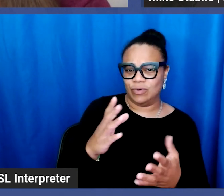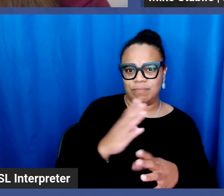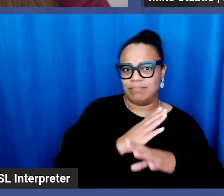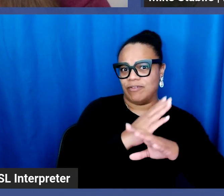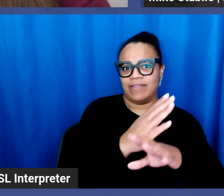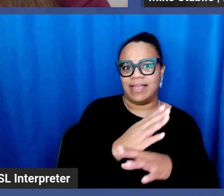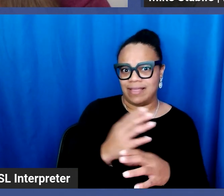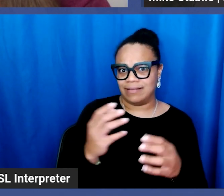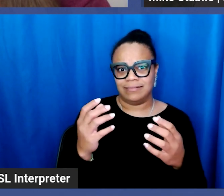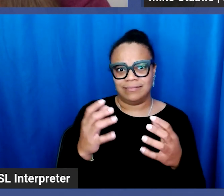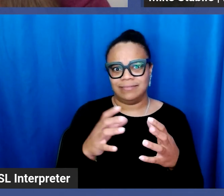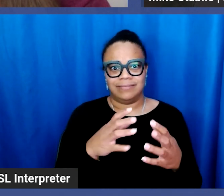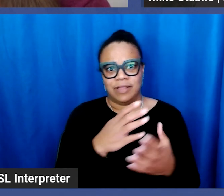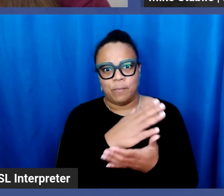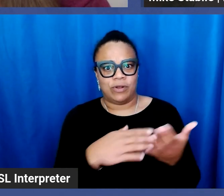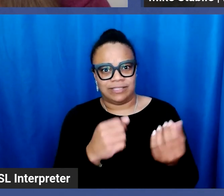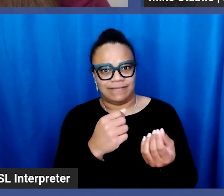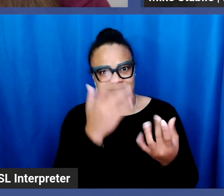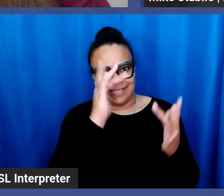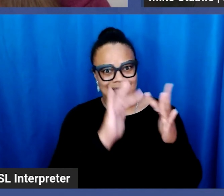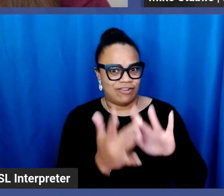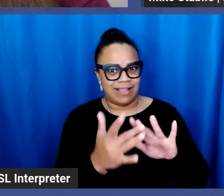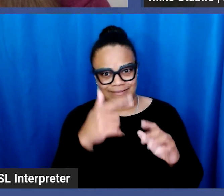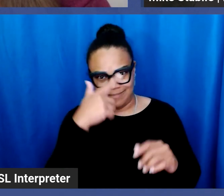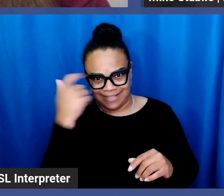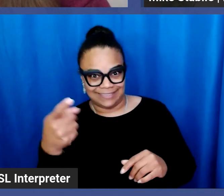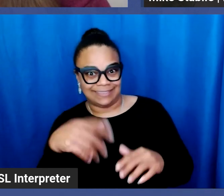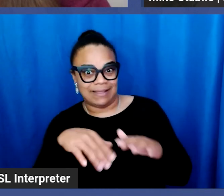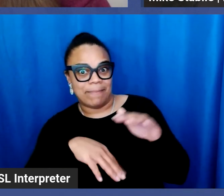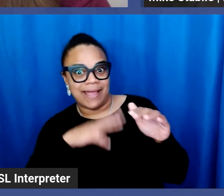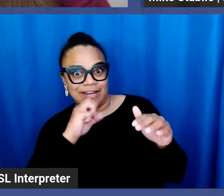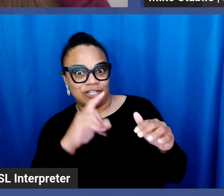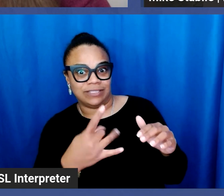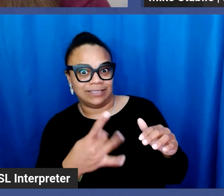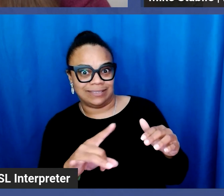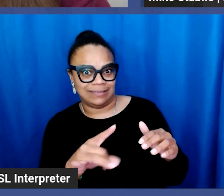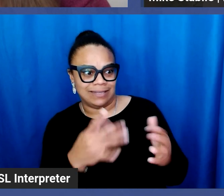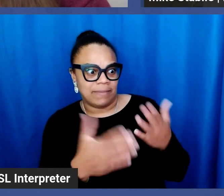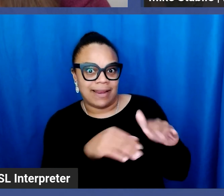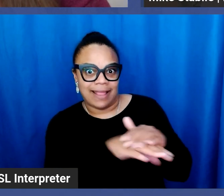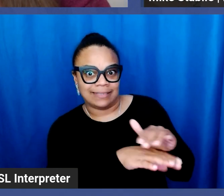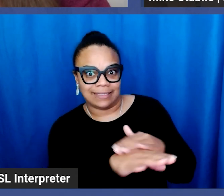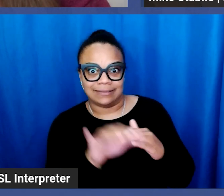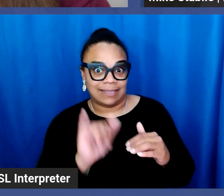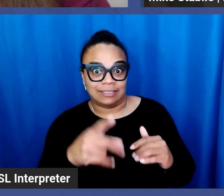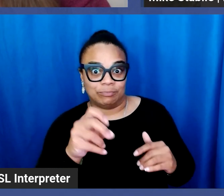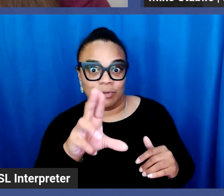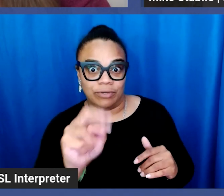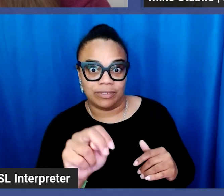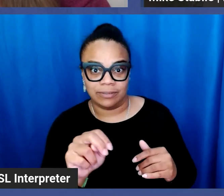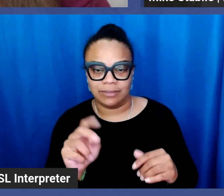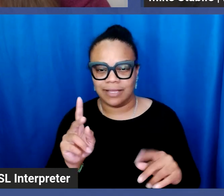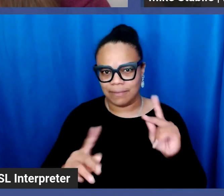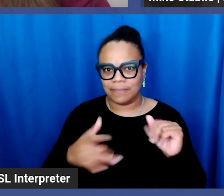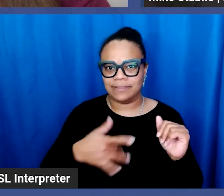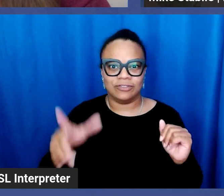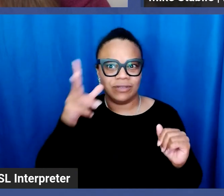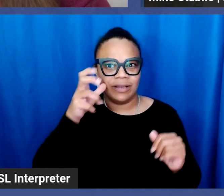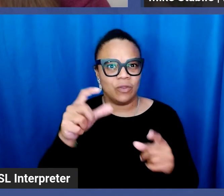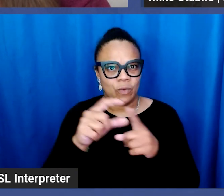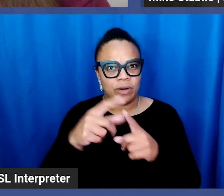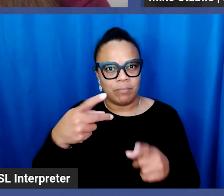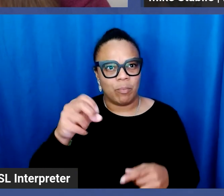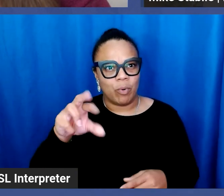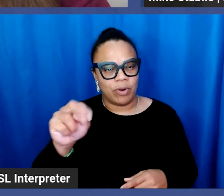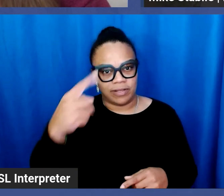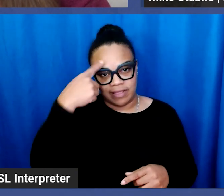internet because minors might access it, because it's porn. And I think that everybody hears porn and they think, yeah, minors shouldn't access it, including us,